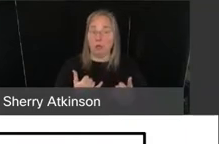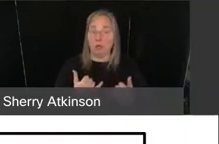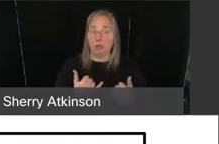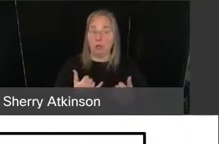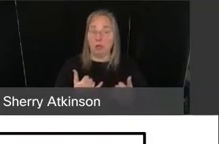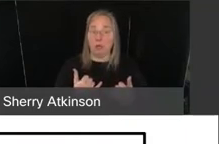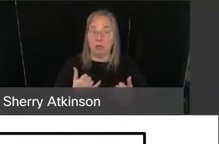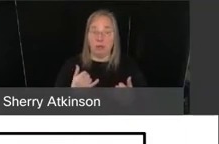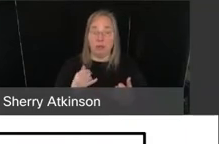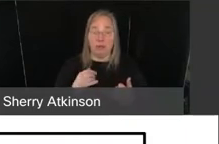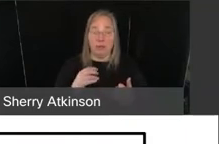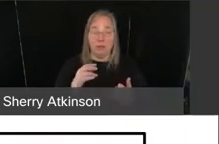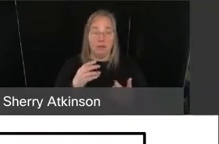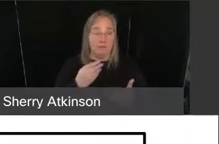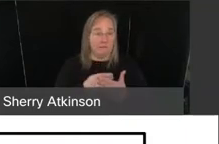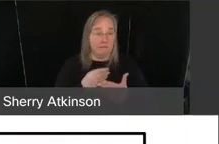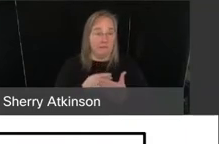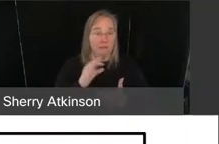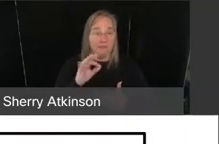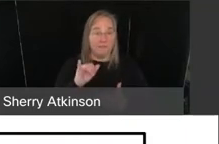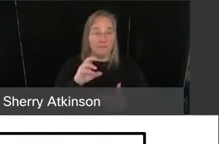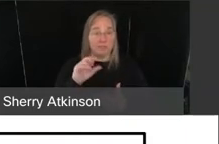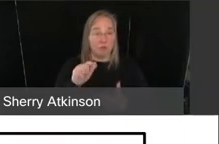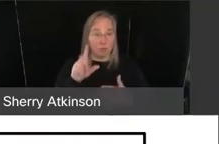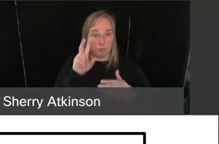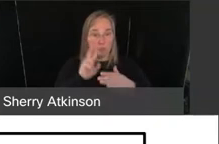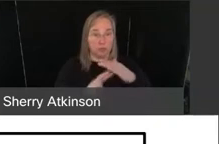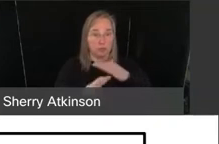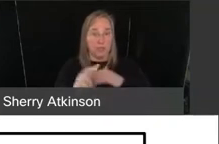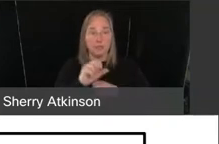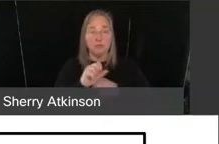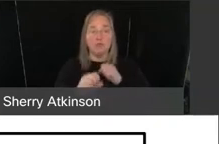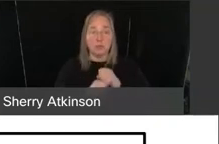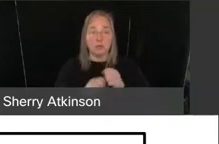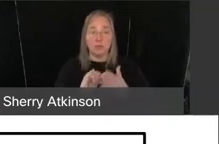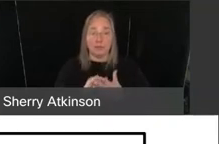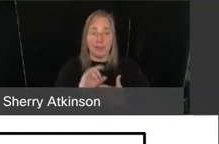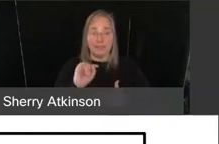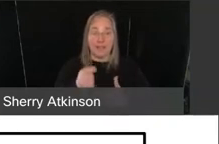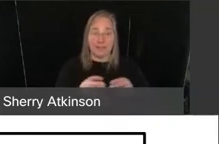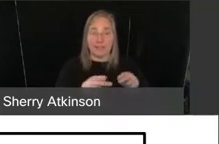our current fiscal projections and structure of the tax increment revenue.